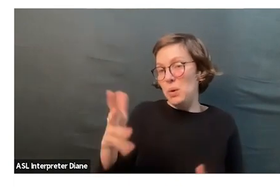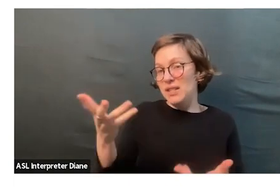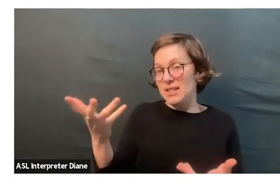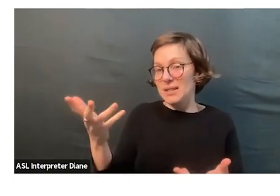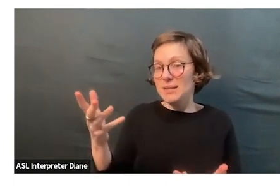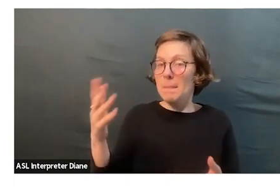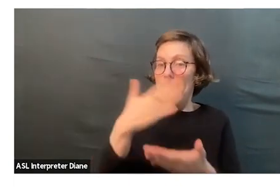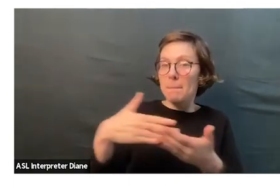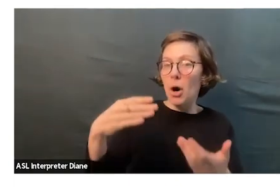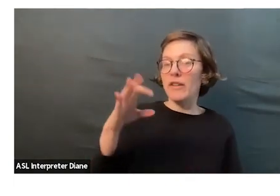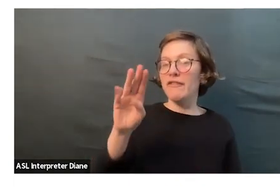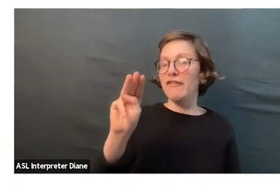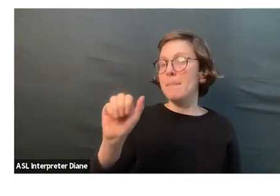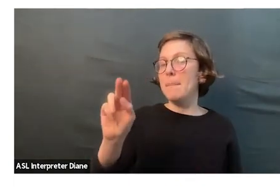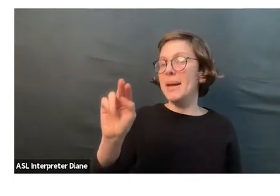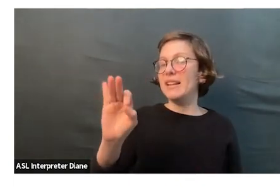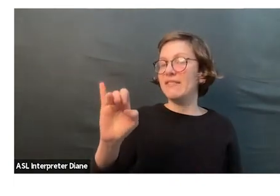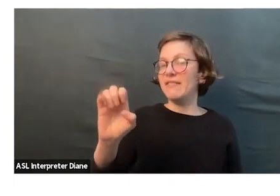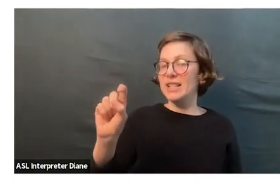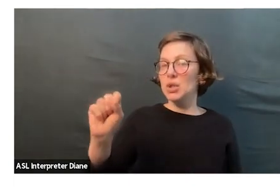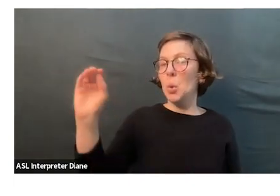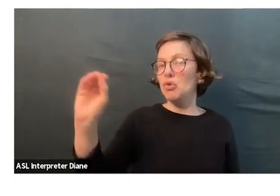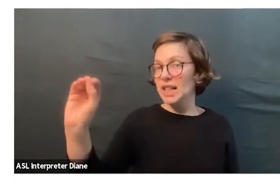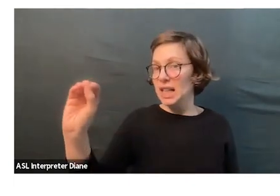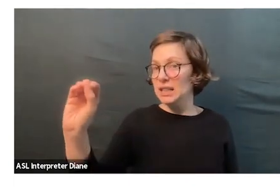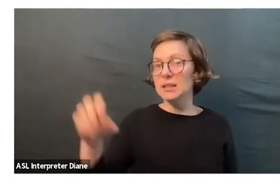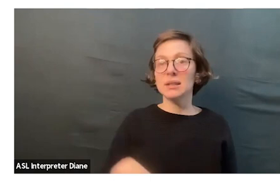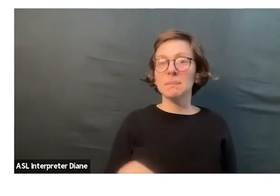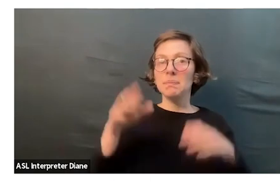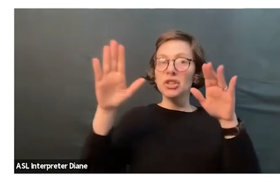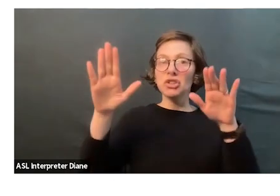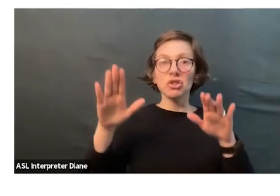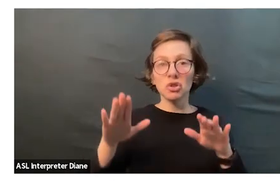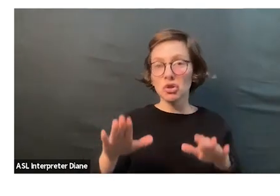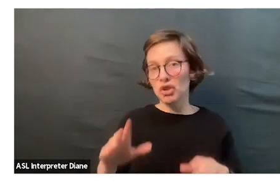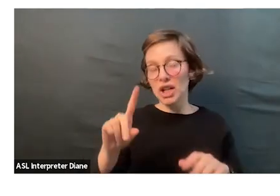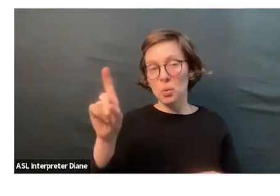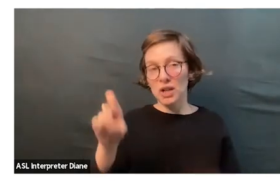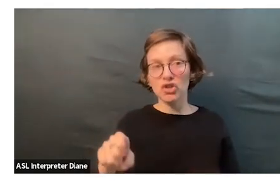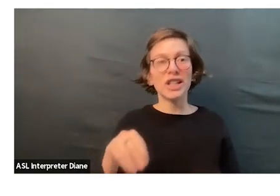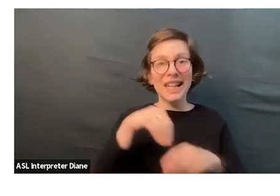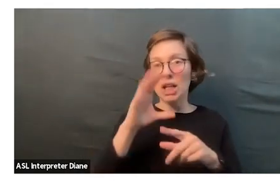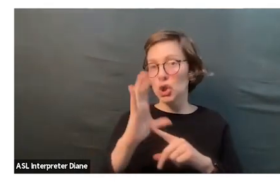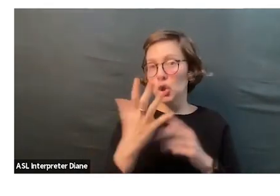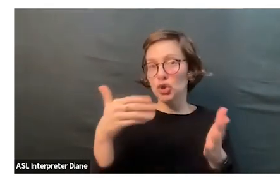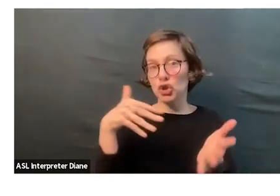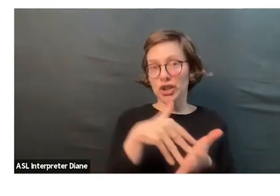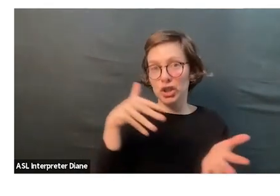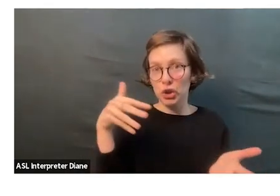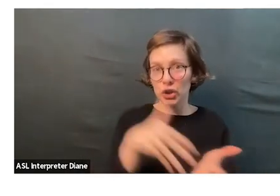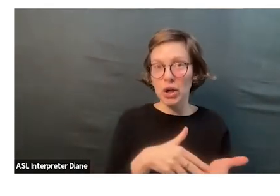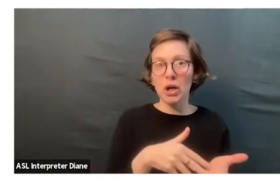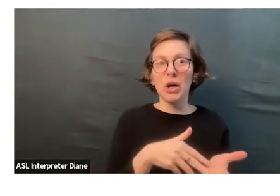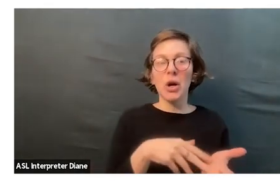former imperial powers, former colonial powers, they will never say, for example, in England, let's go study colonial history. They'll say, we're going to study